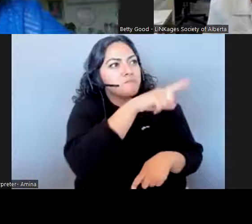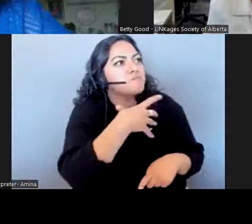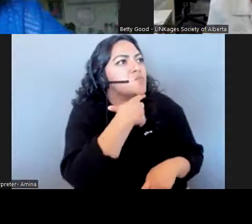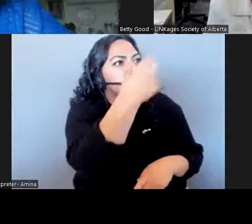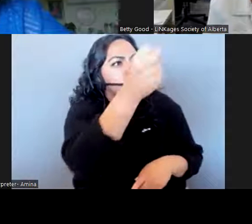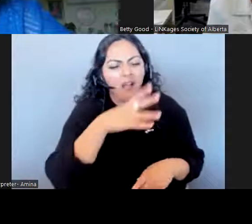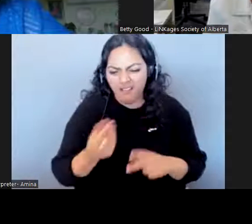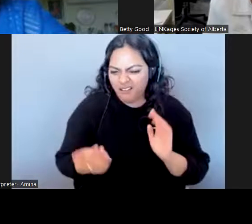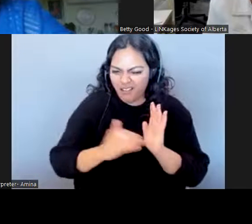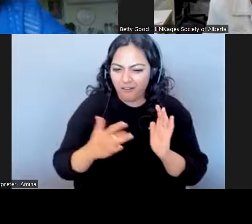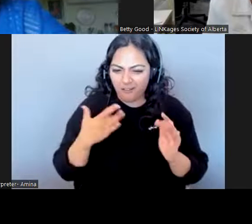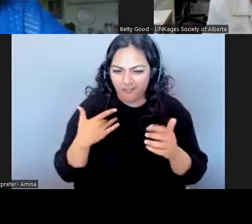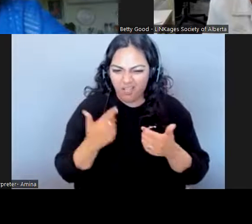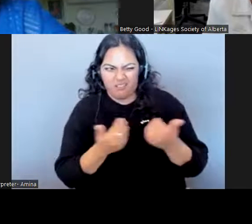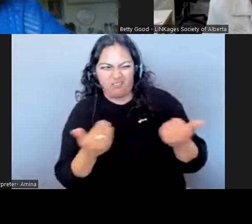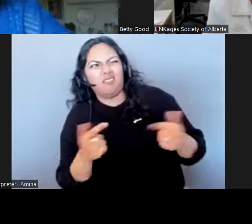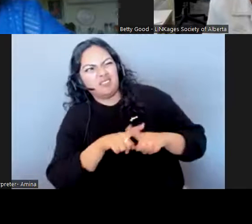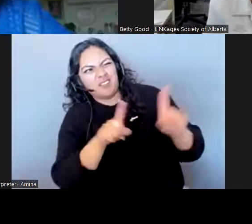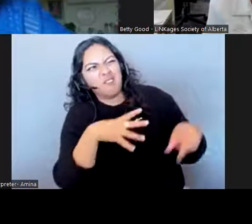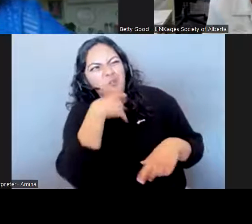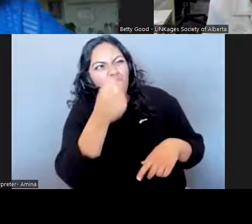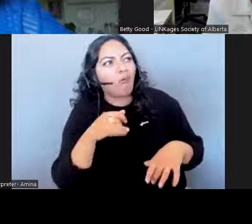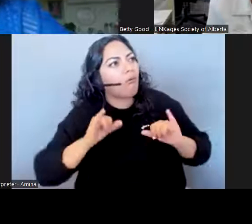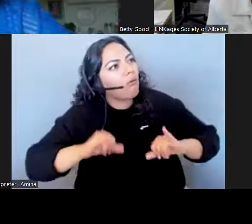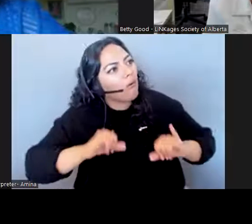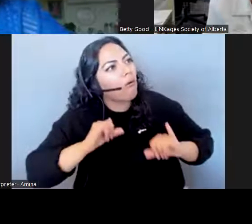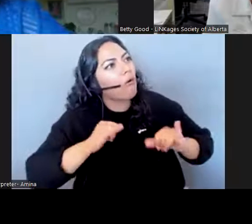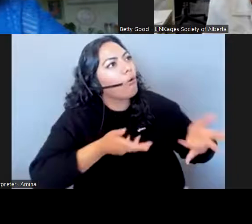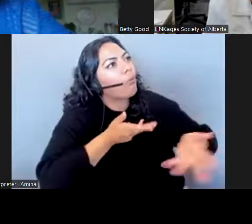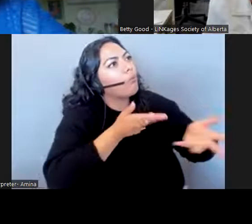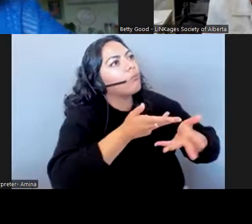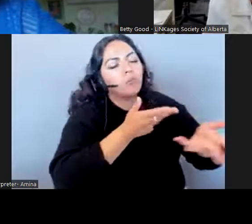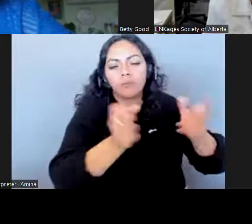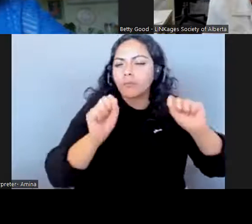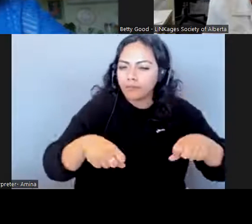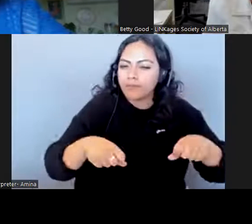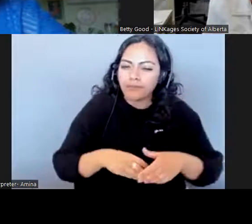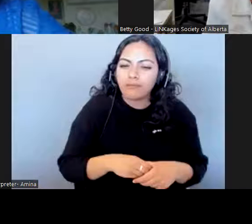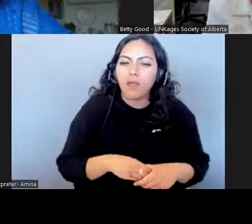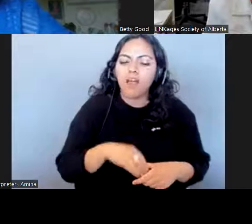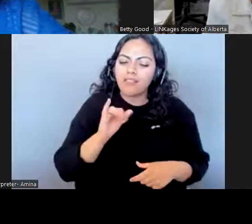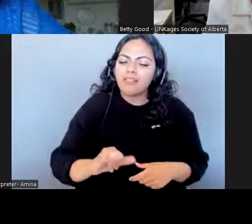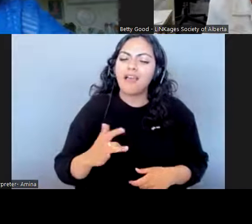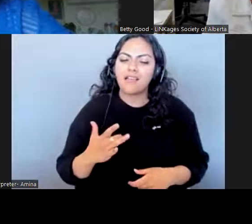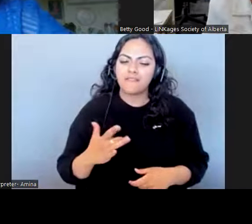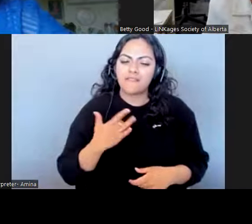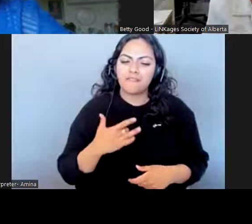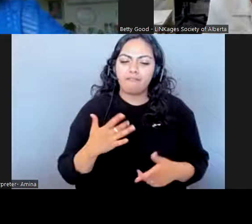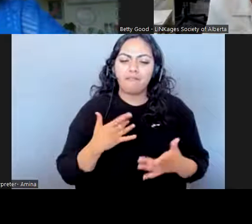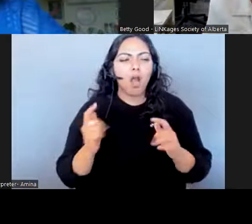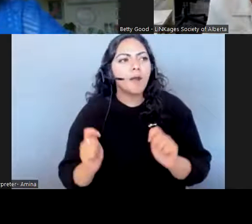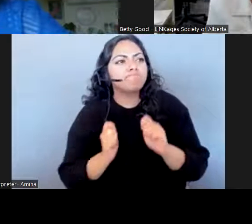demystification again, and that sense of purpose and the sense of being. And then just lastly, it's that sense of being able to give back.